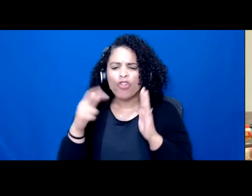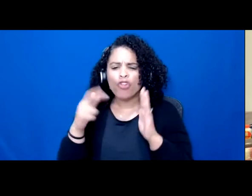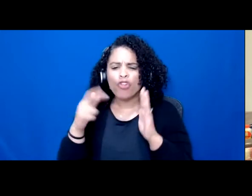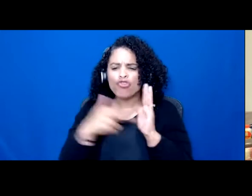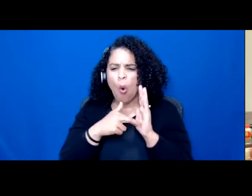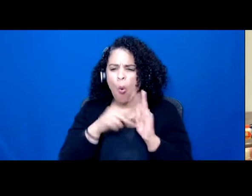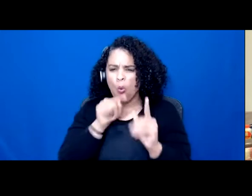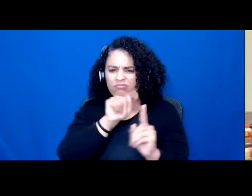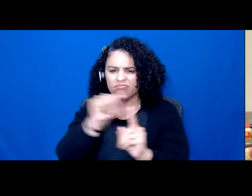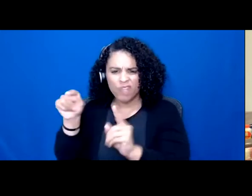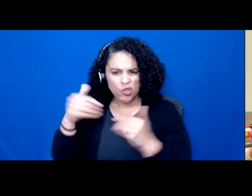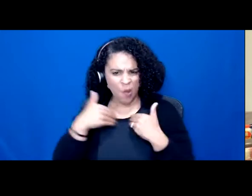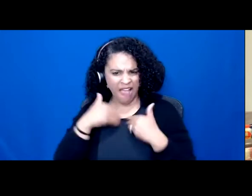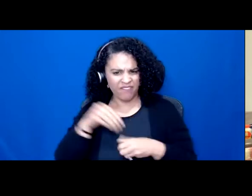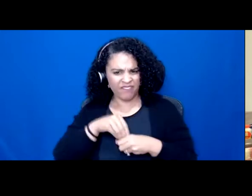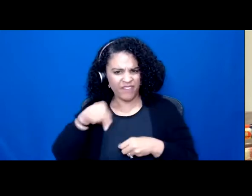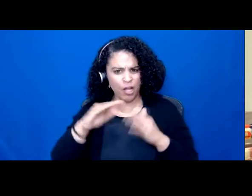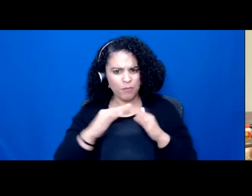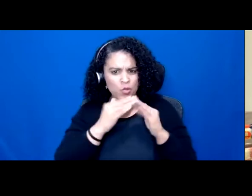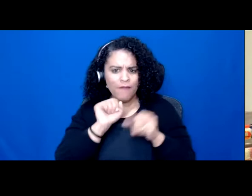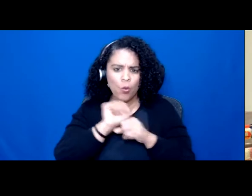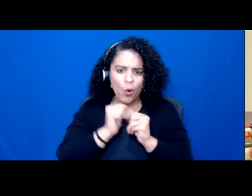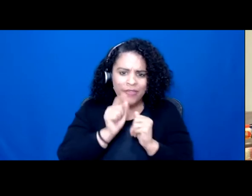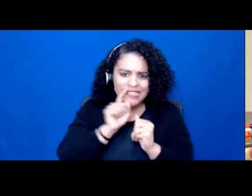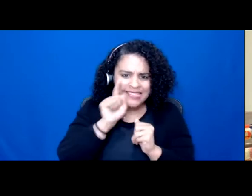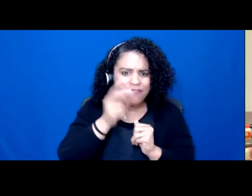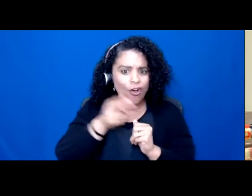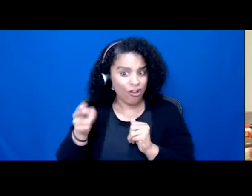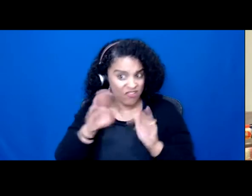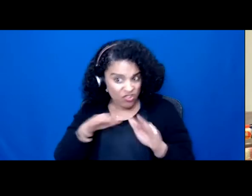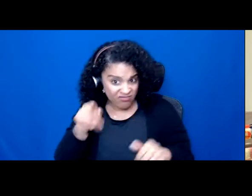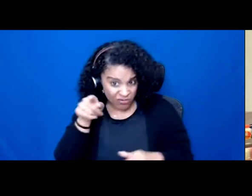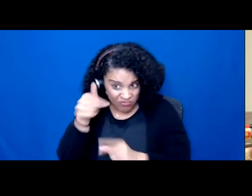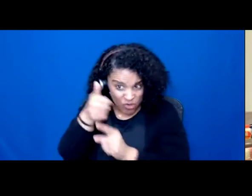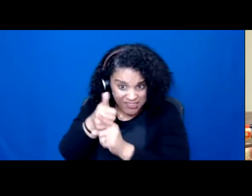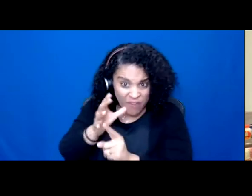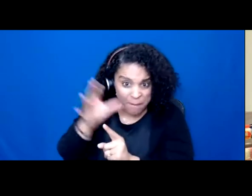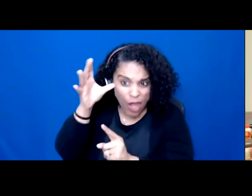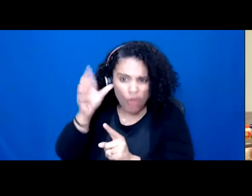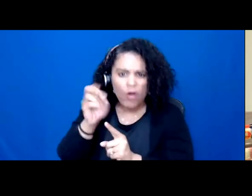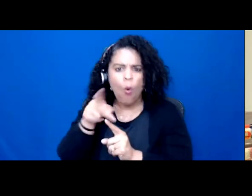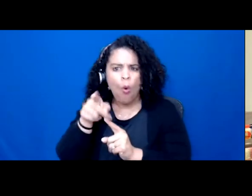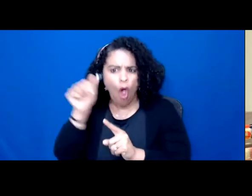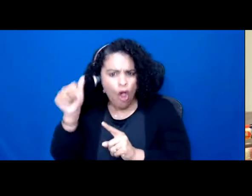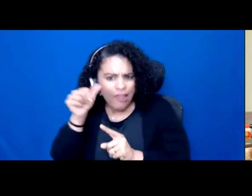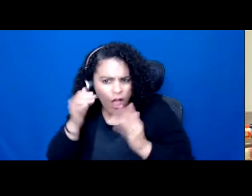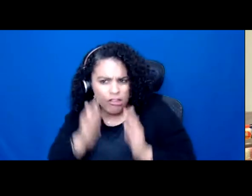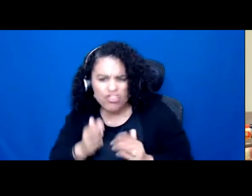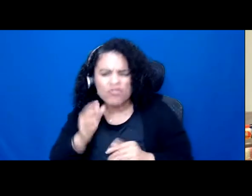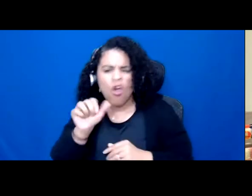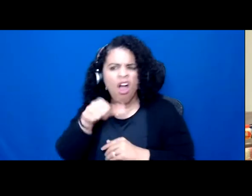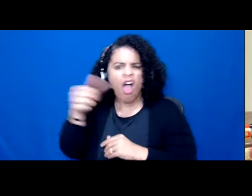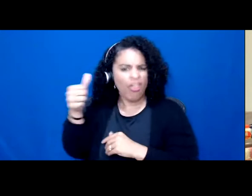you have in this community of working with deaf and hard of hearing children. Are you a parent? Are you an audiologist? Are you another kind of